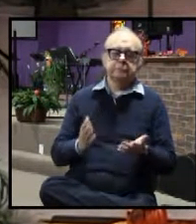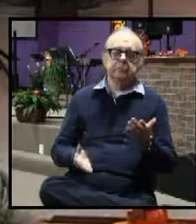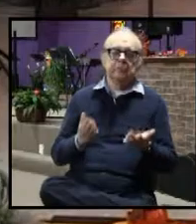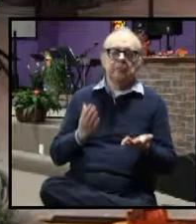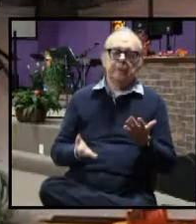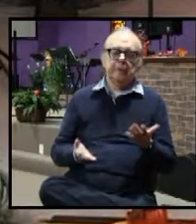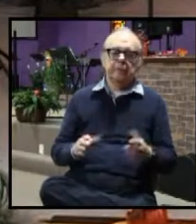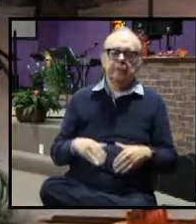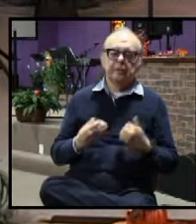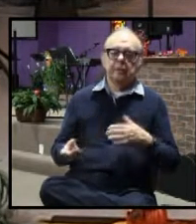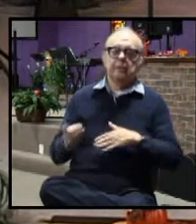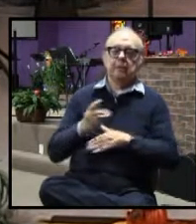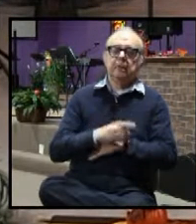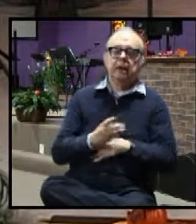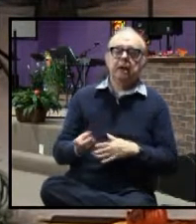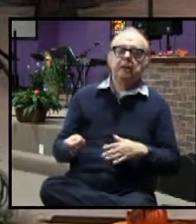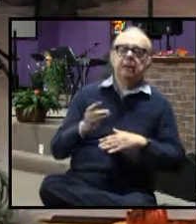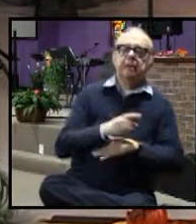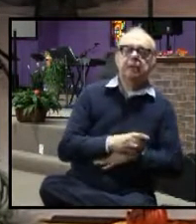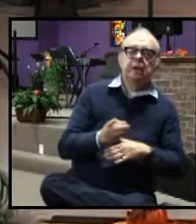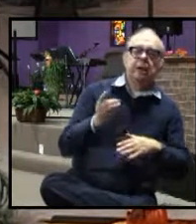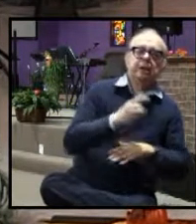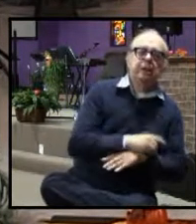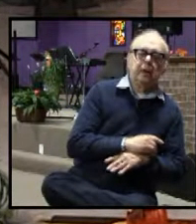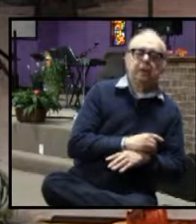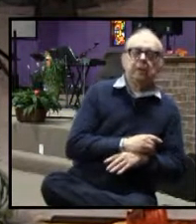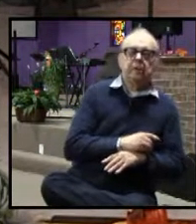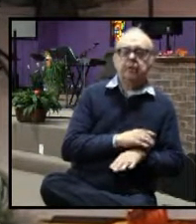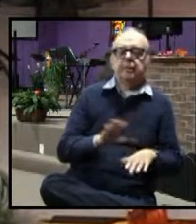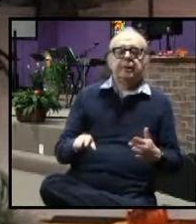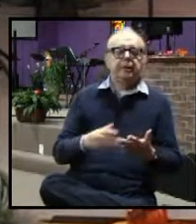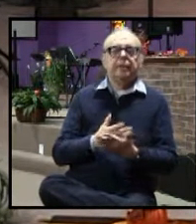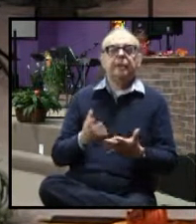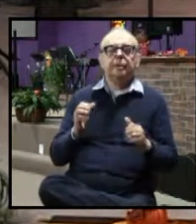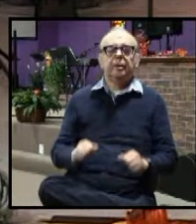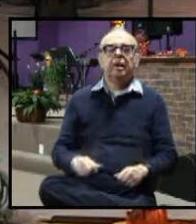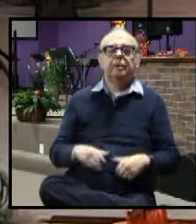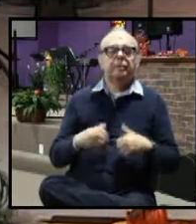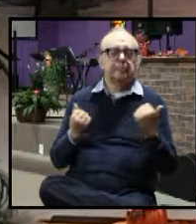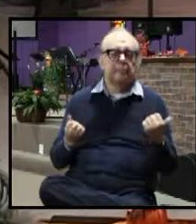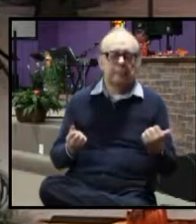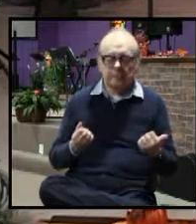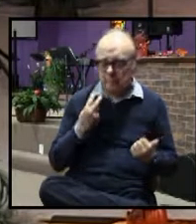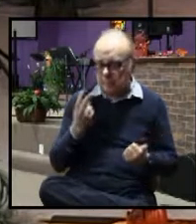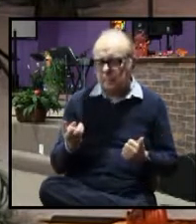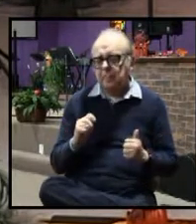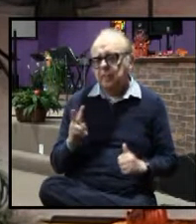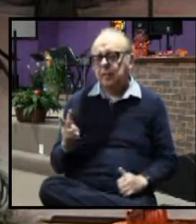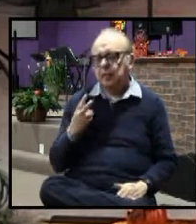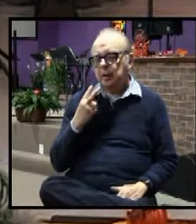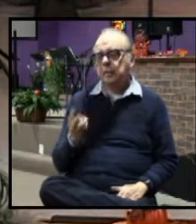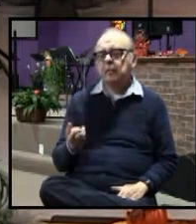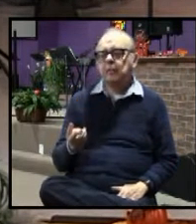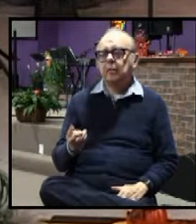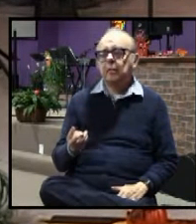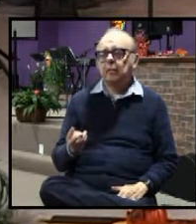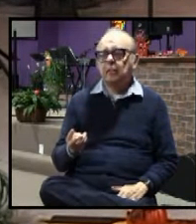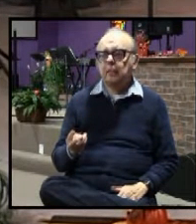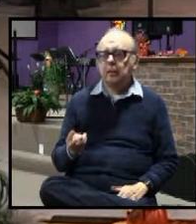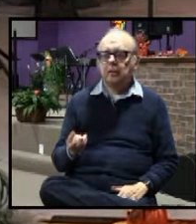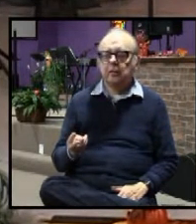are just living day to day and doing just anything you can to survive. You watch on TV and you'll